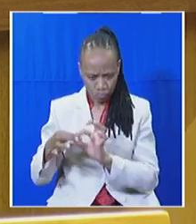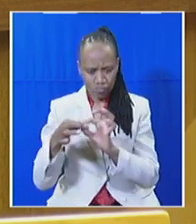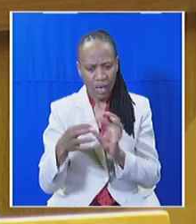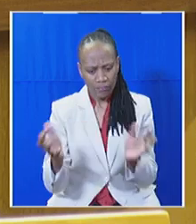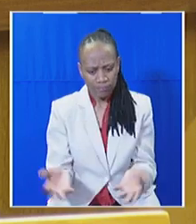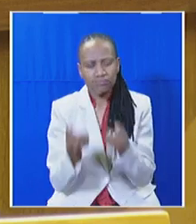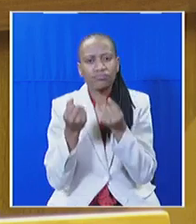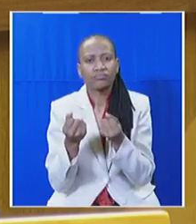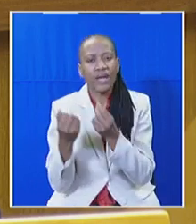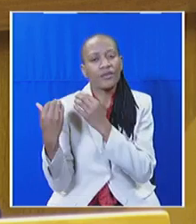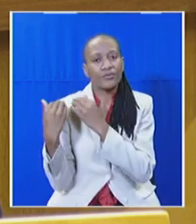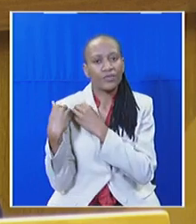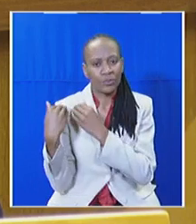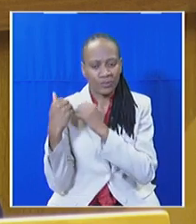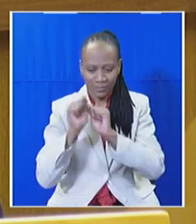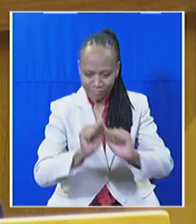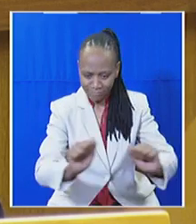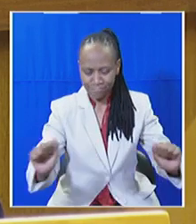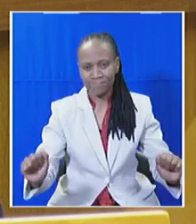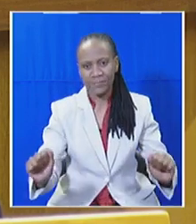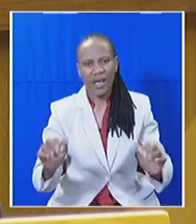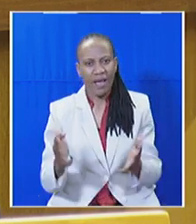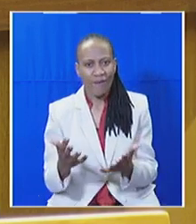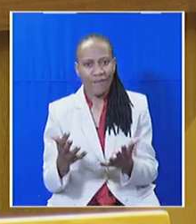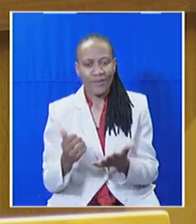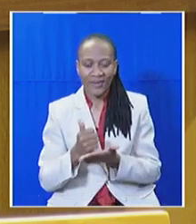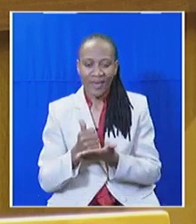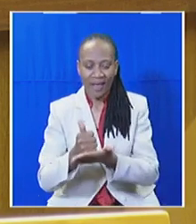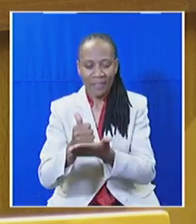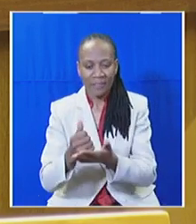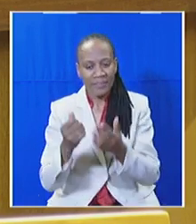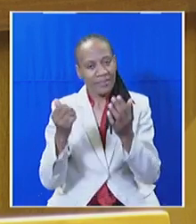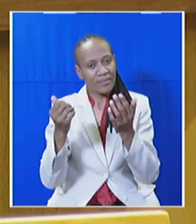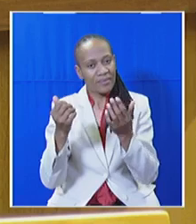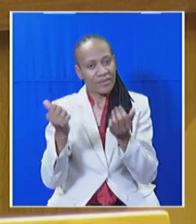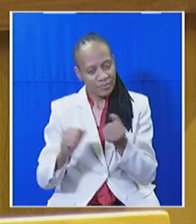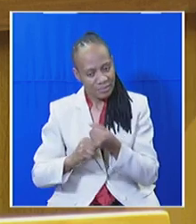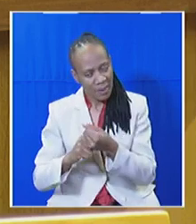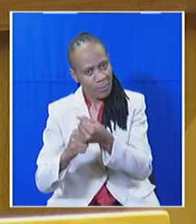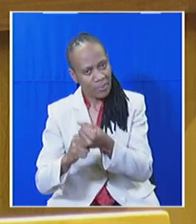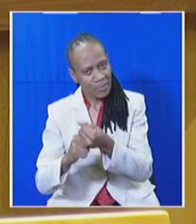responsibility for the fate of the continent and its peoples.